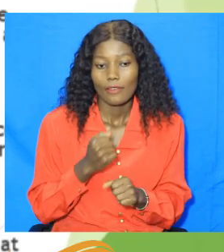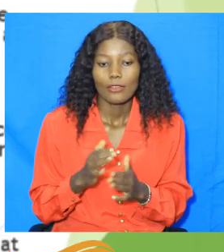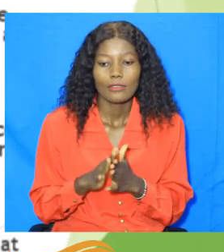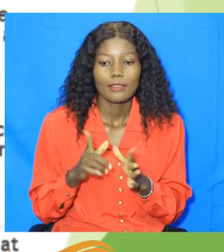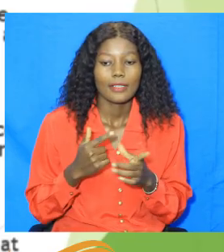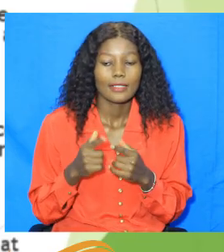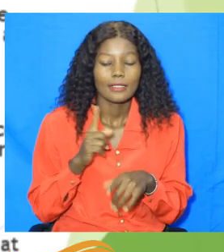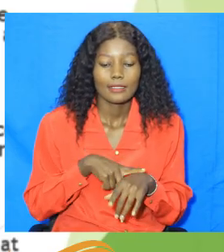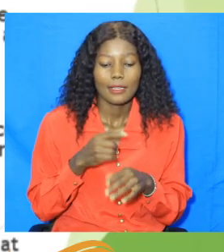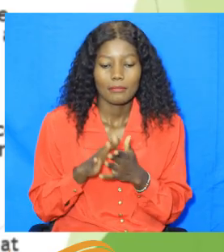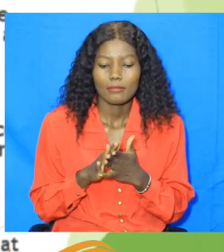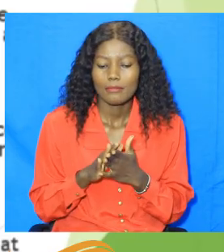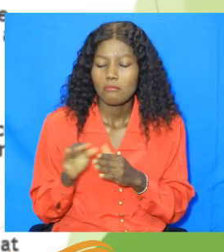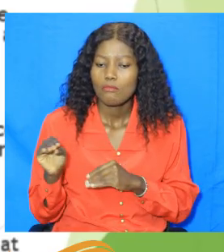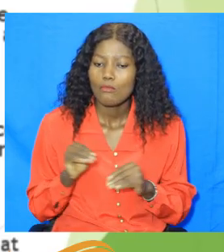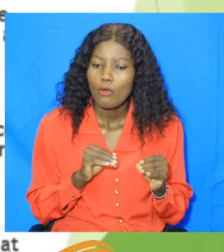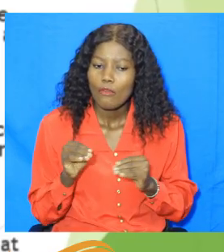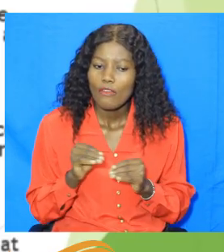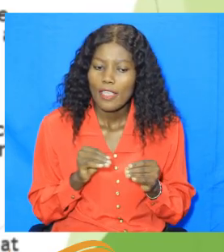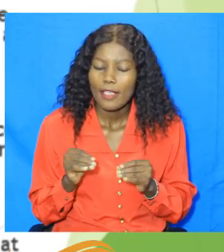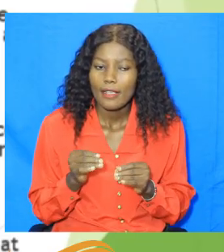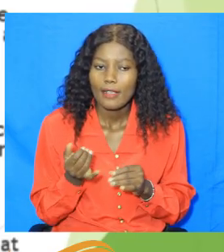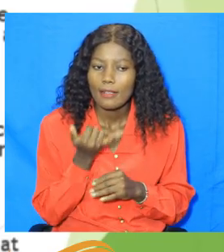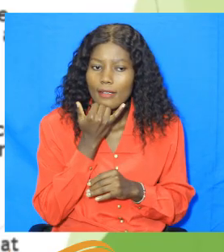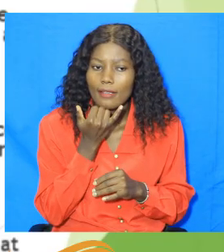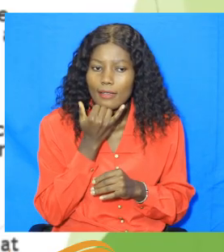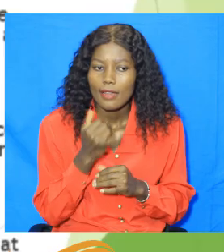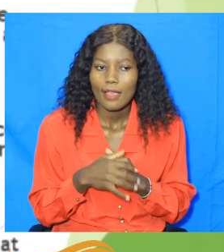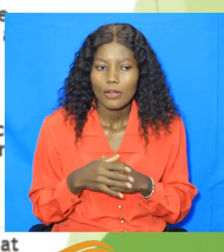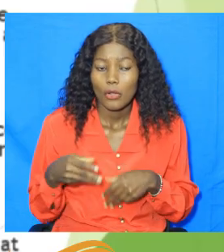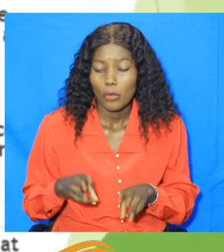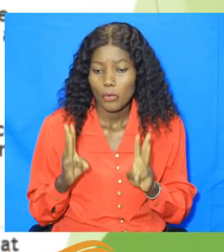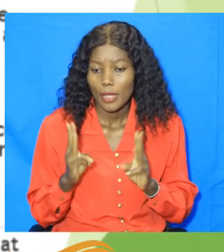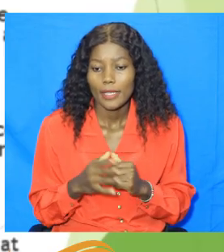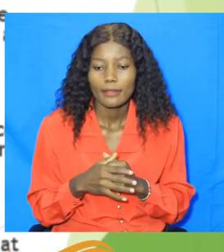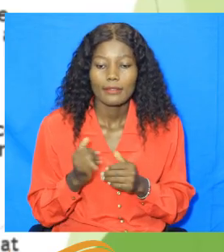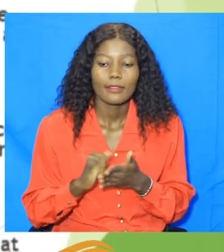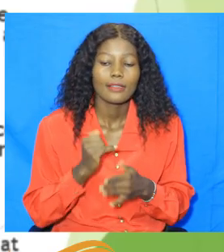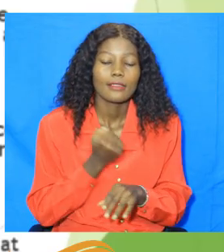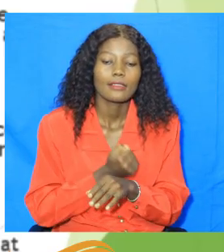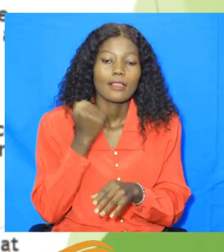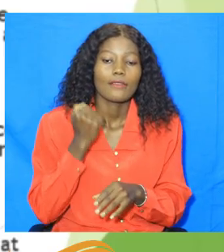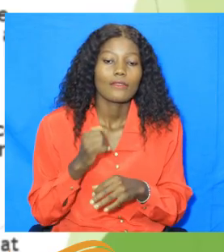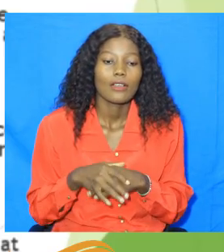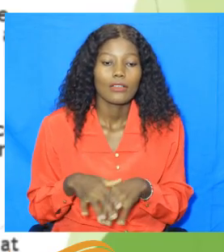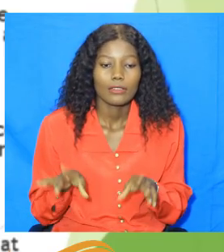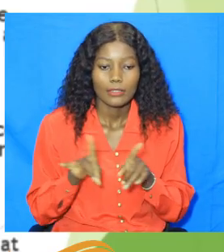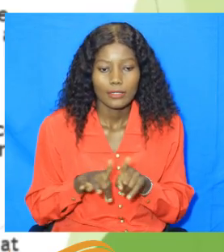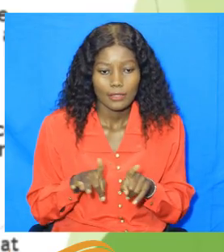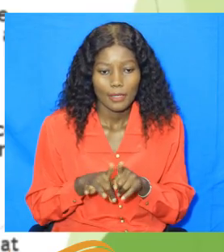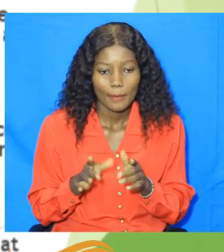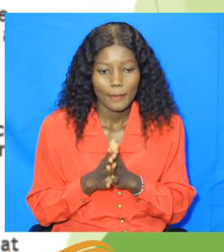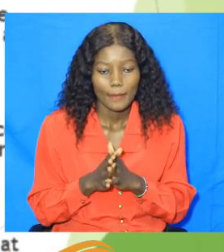performing a movement in an incorrect or incomplete manner. That is a foul. A